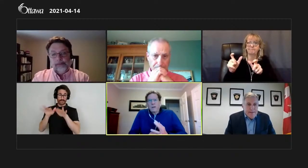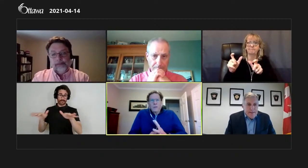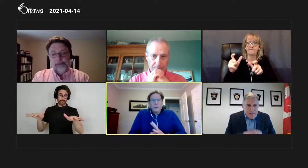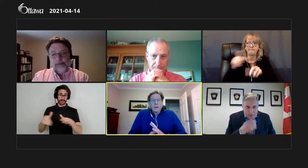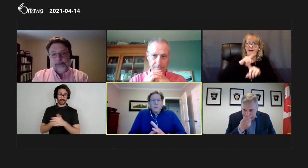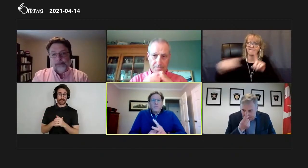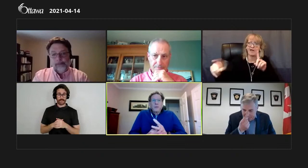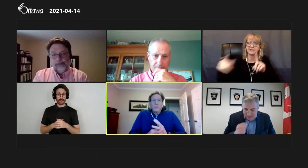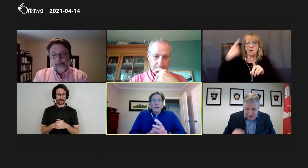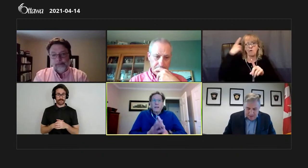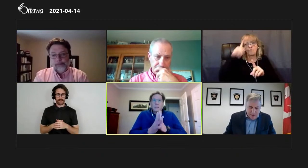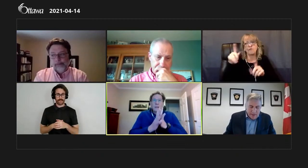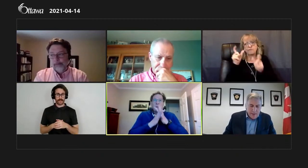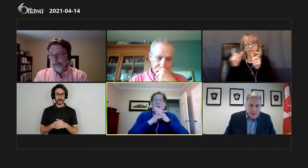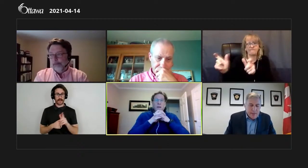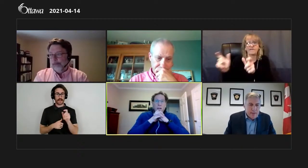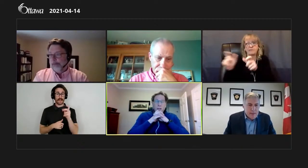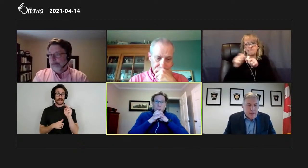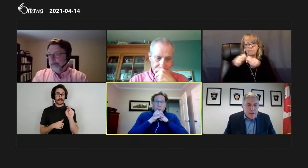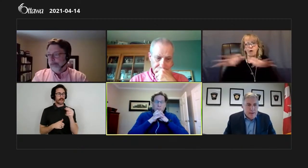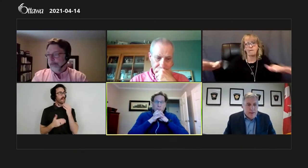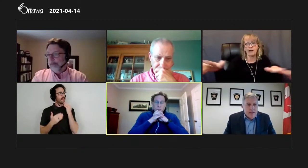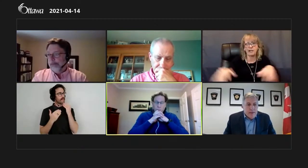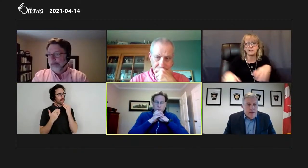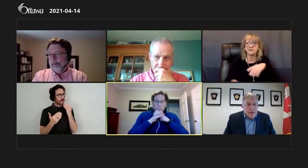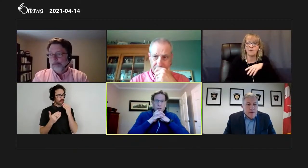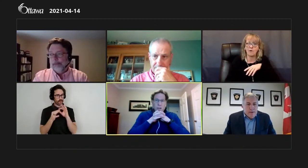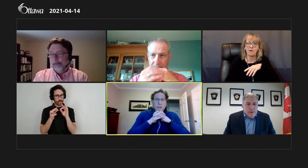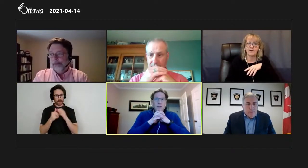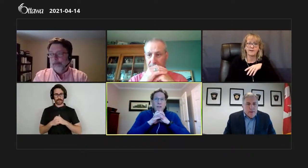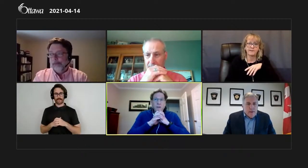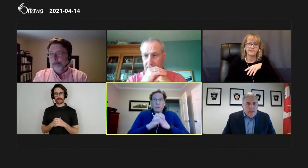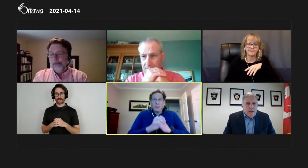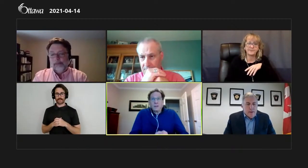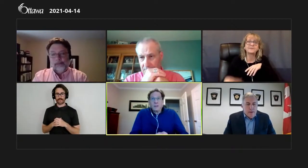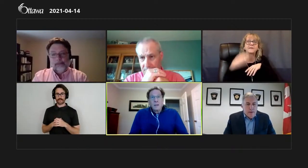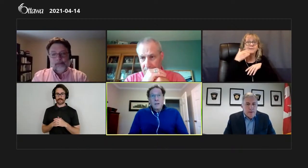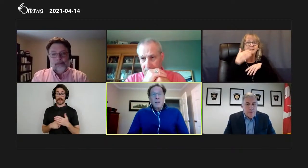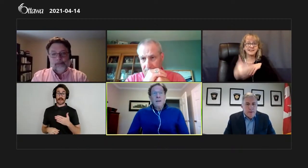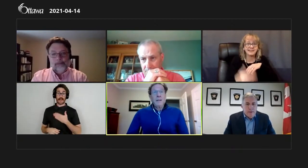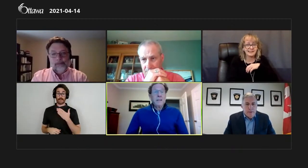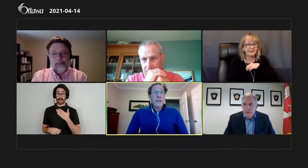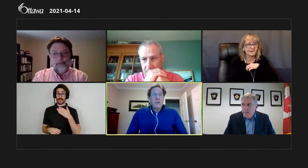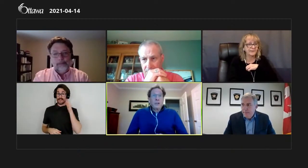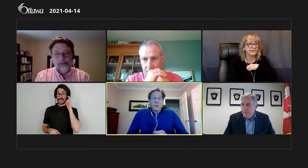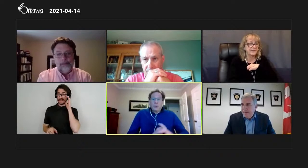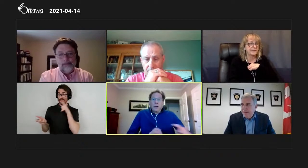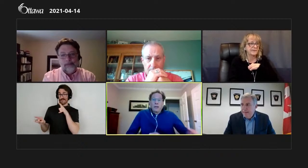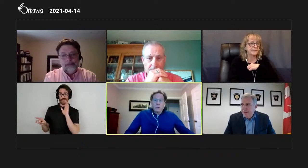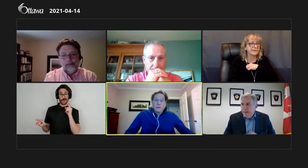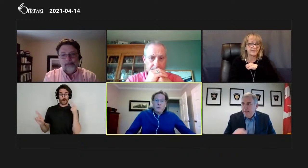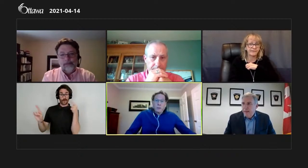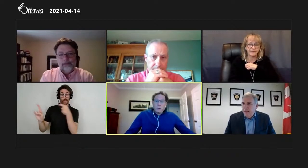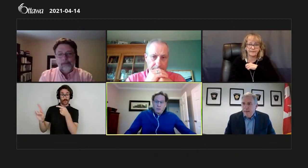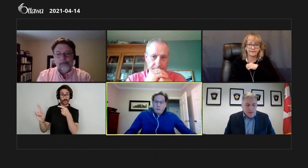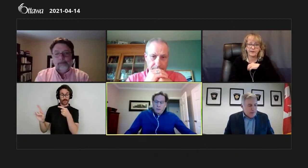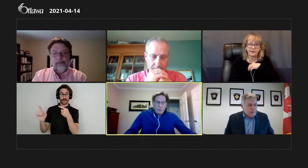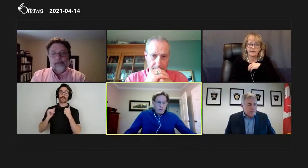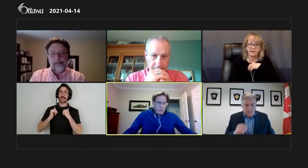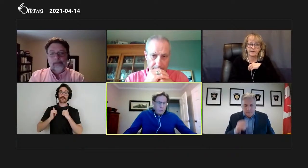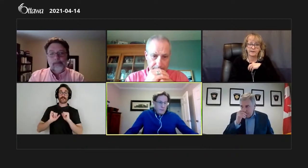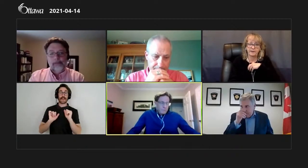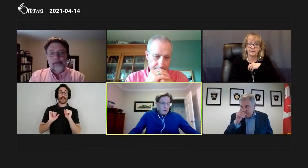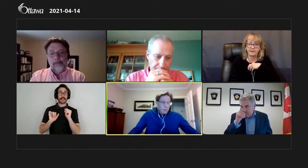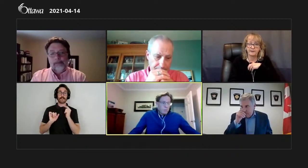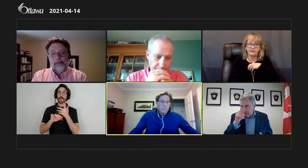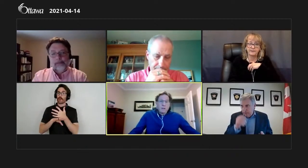Thank you for that. And I am delighted to hear that it's the intention to try it, do it